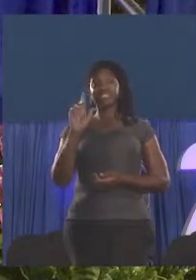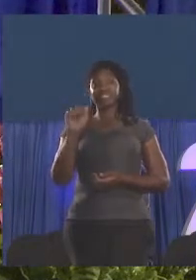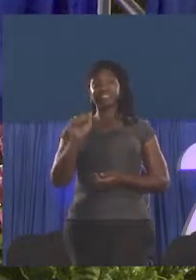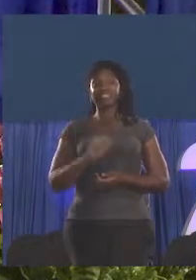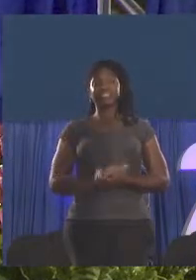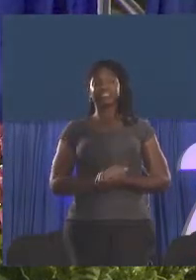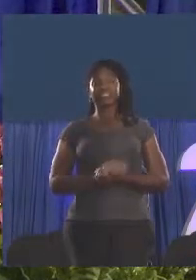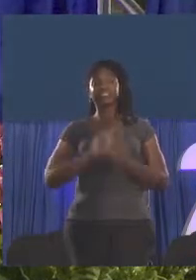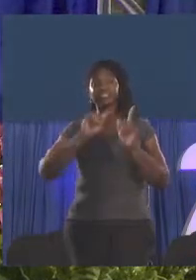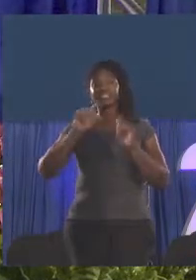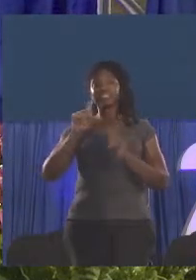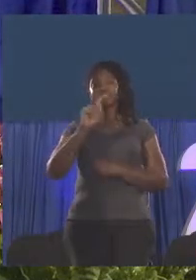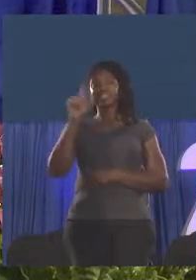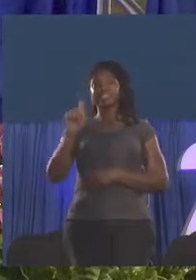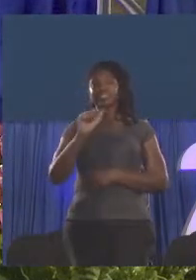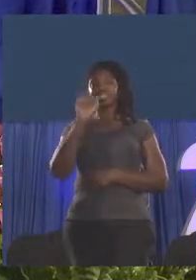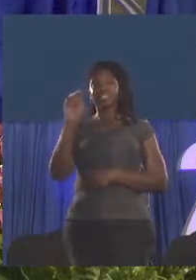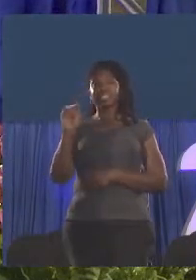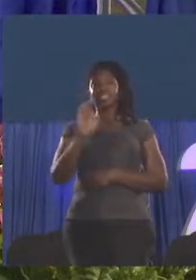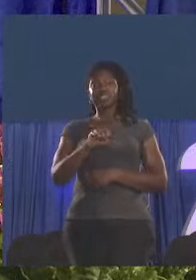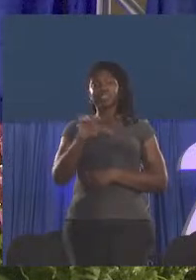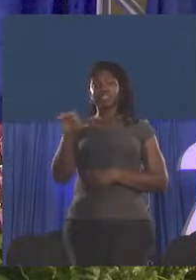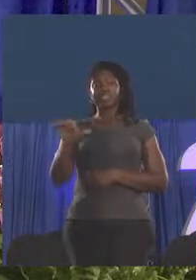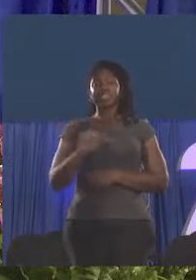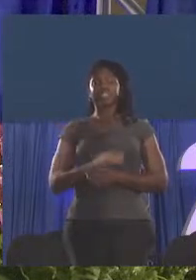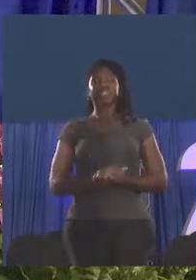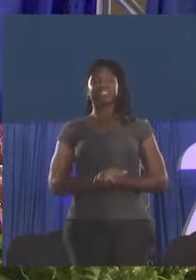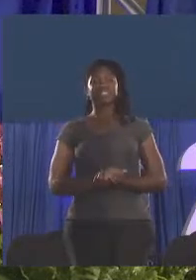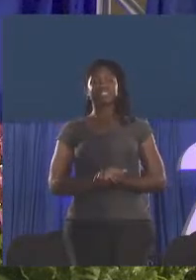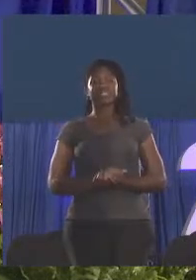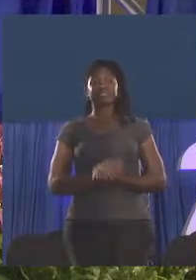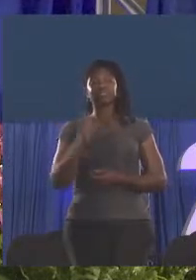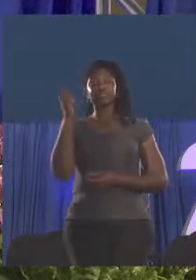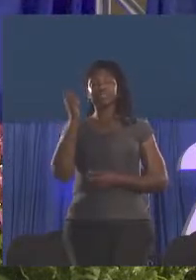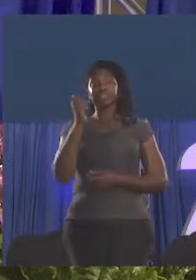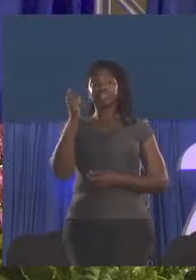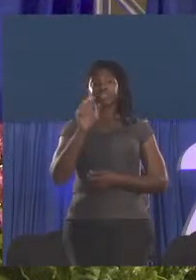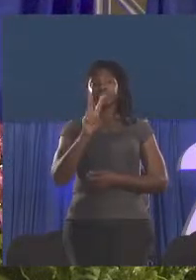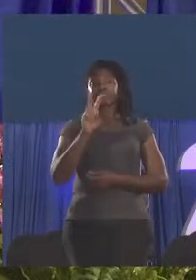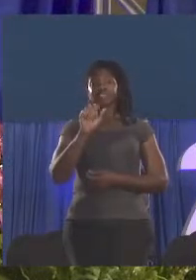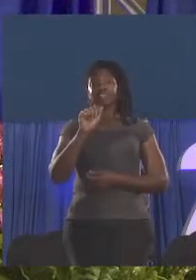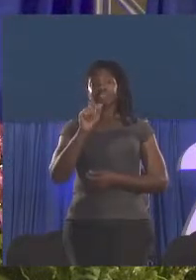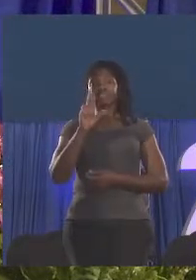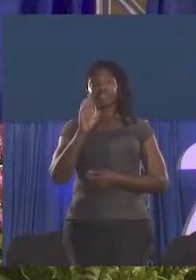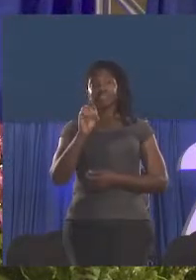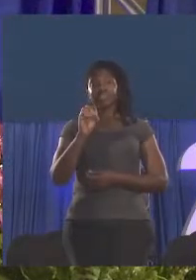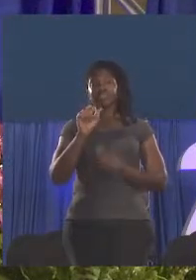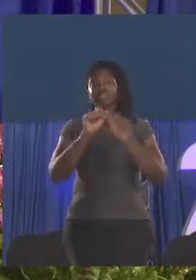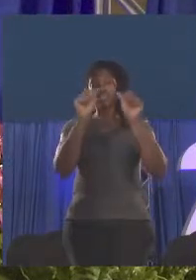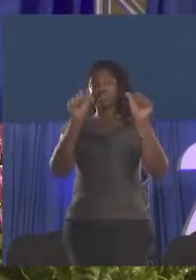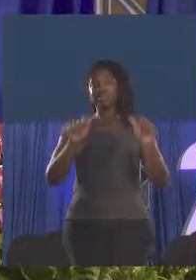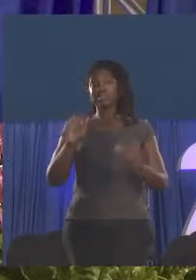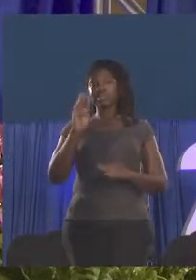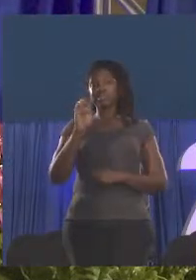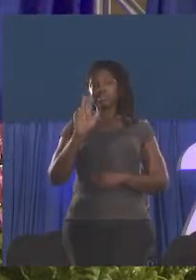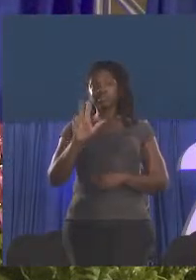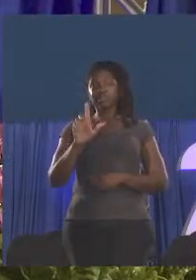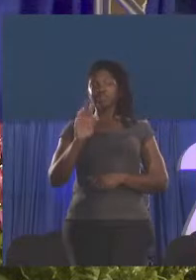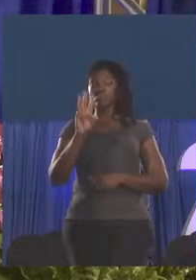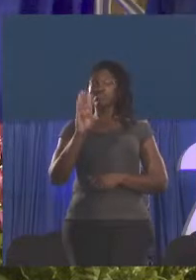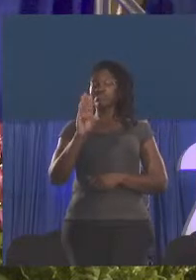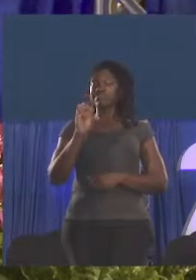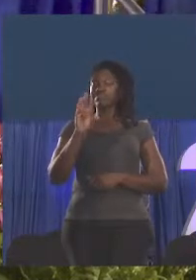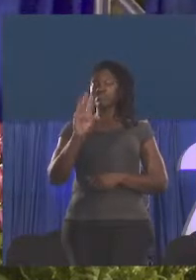attending Texas A&M University, Corpus Christi, recipient of the Valero Alamo Bowl Scholarship, San